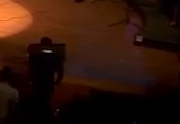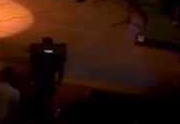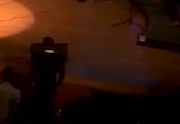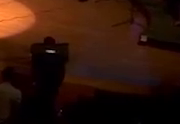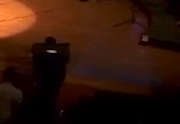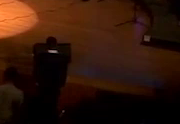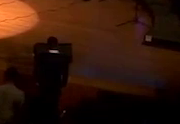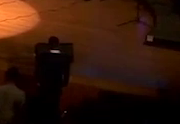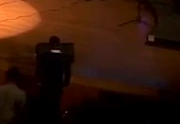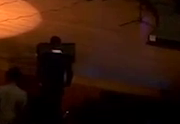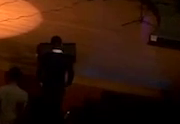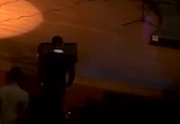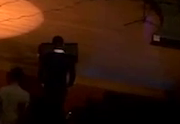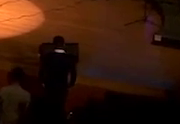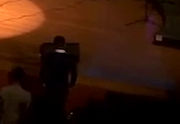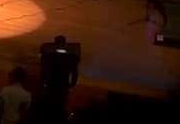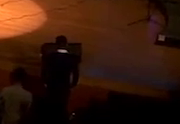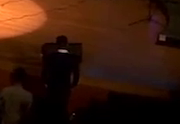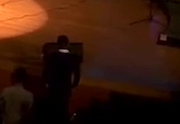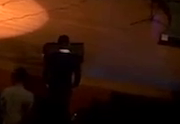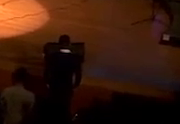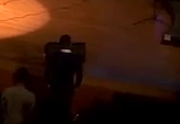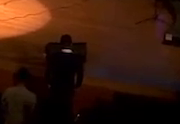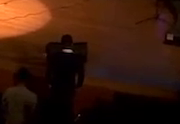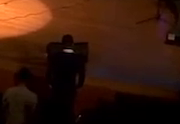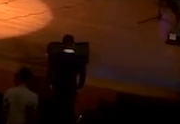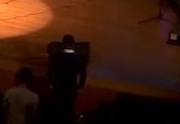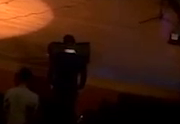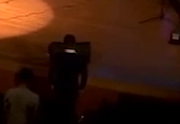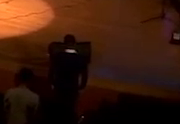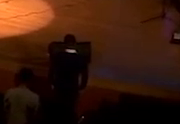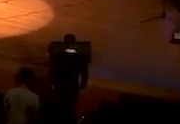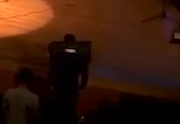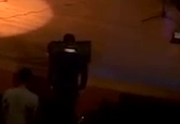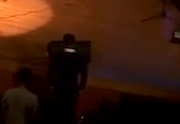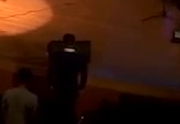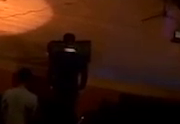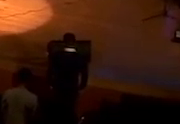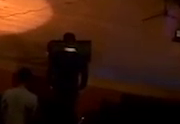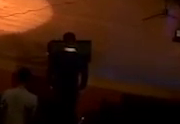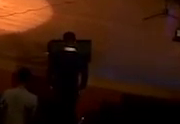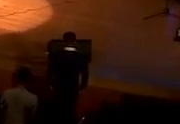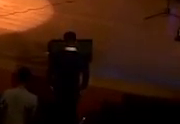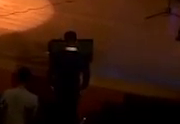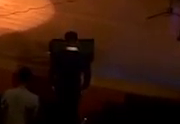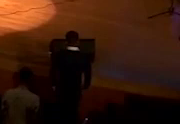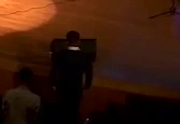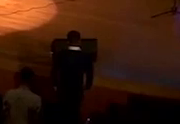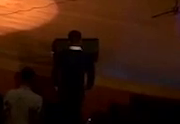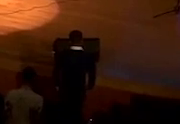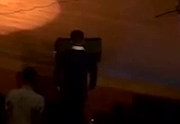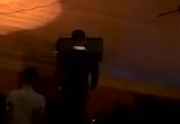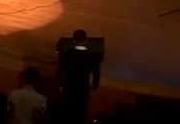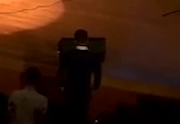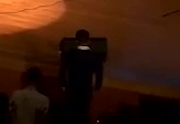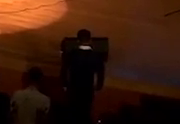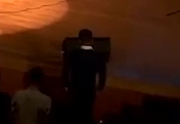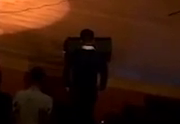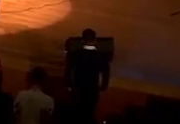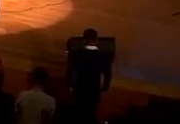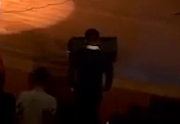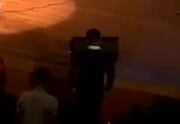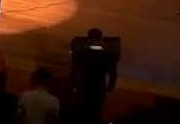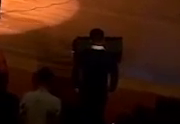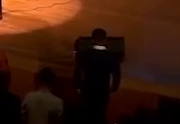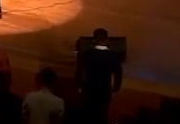feel like you've made an investment in their life and they're near you, I actually want you to stand and give them a